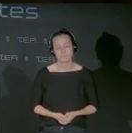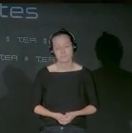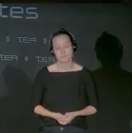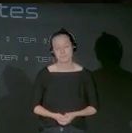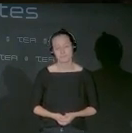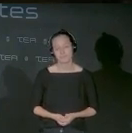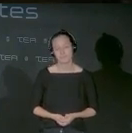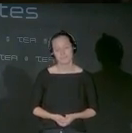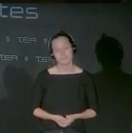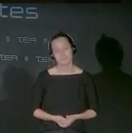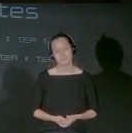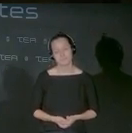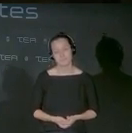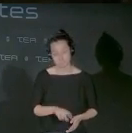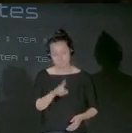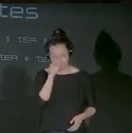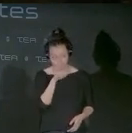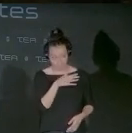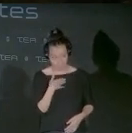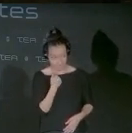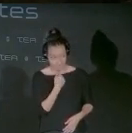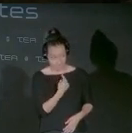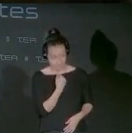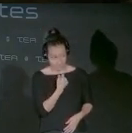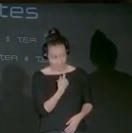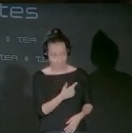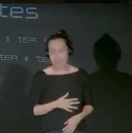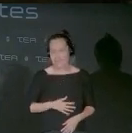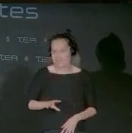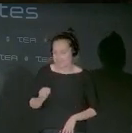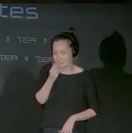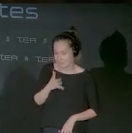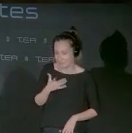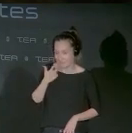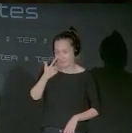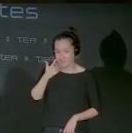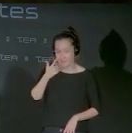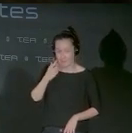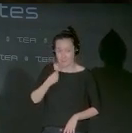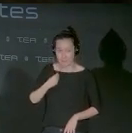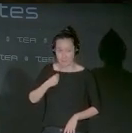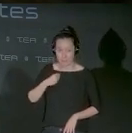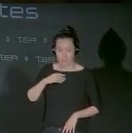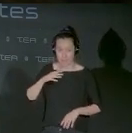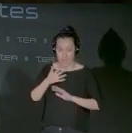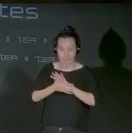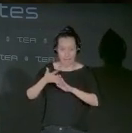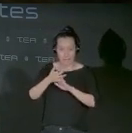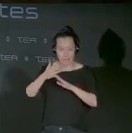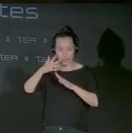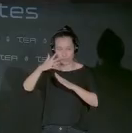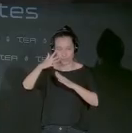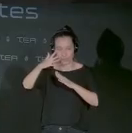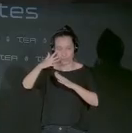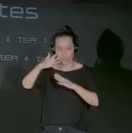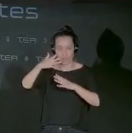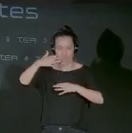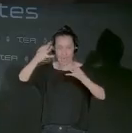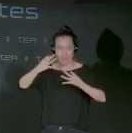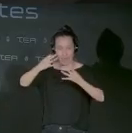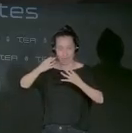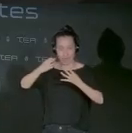too. Sí, bueno, es que a ver, desde el punto de vista de la realidad extendida, para nosotros como los